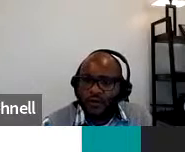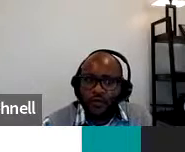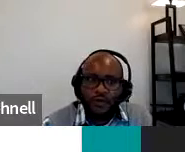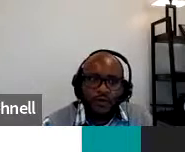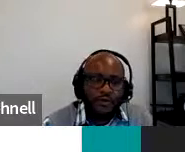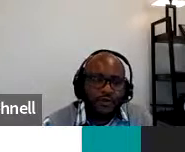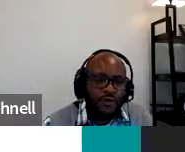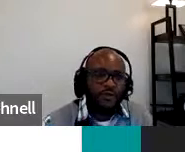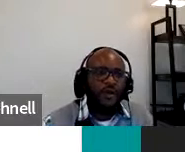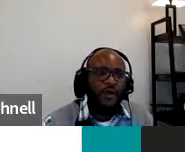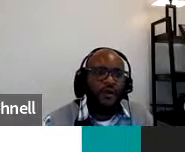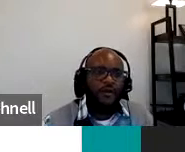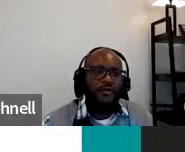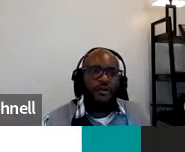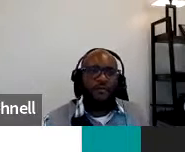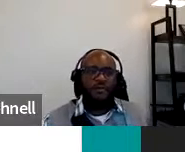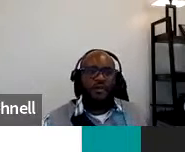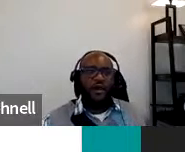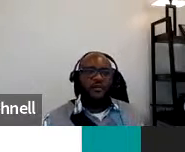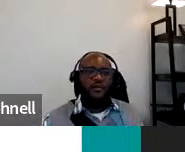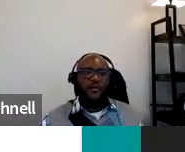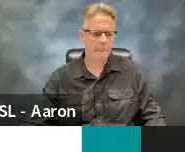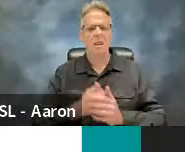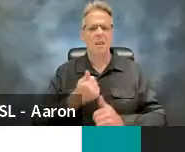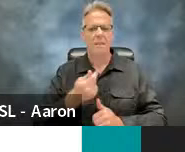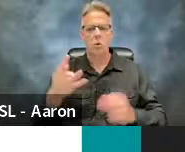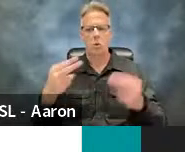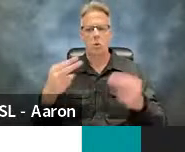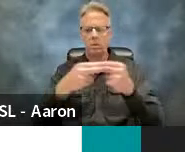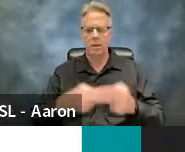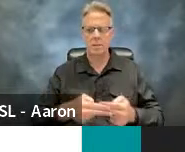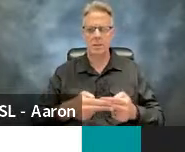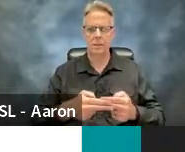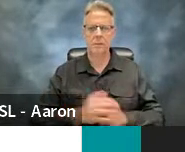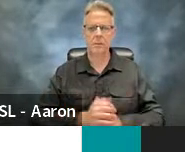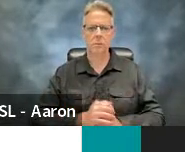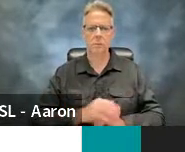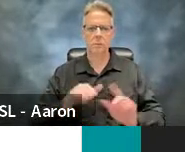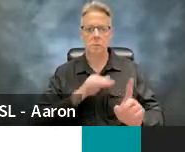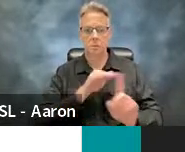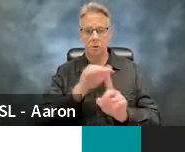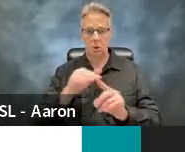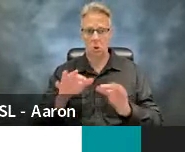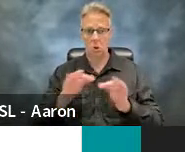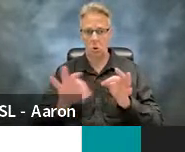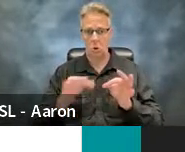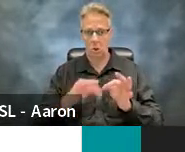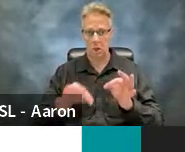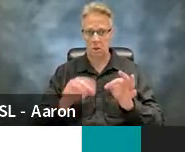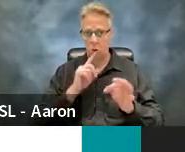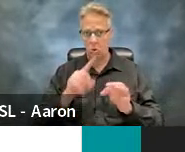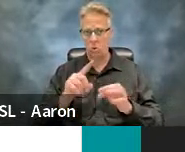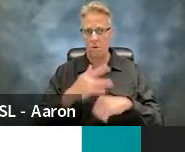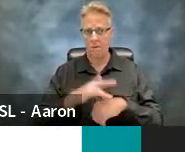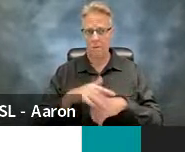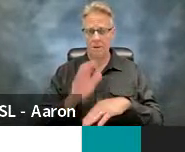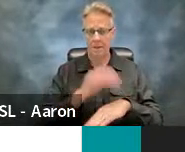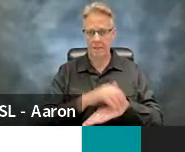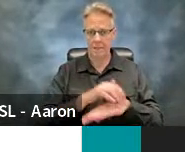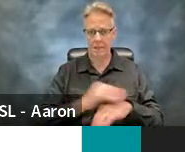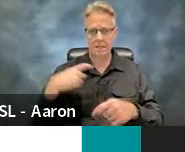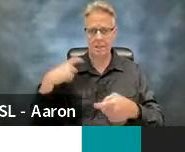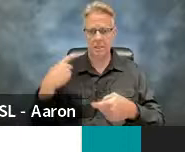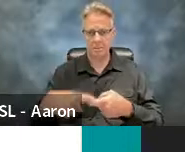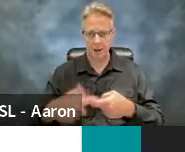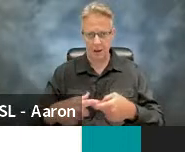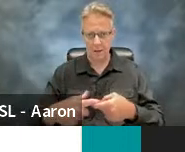So looking forward to the discussion. Just a couple of slides. A reminder that closed captions are available in English and in Spanish.